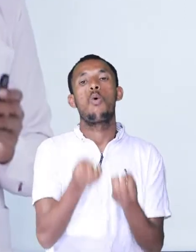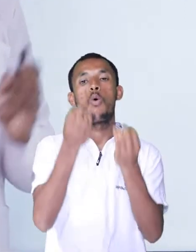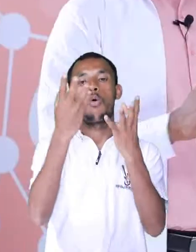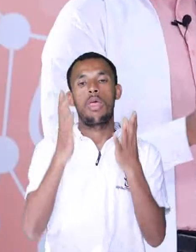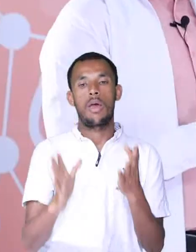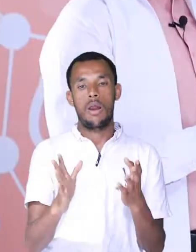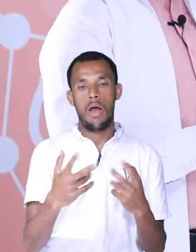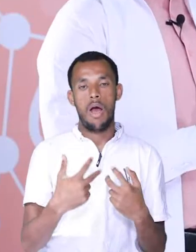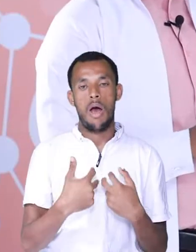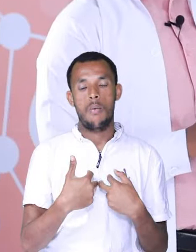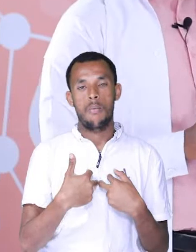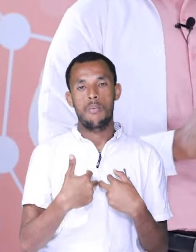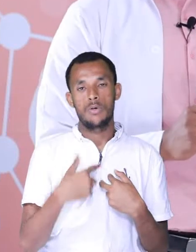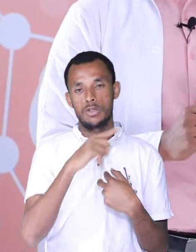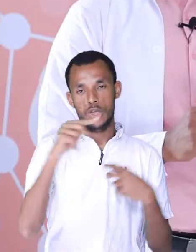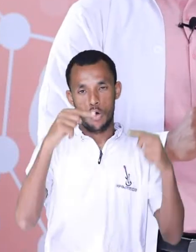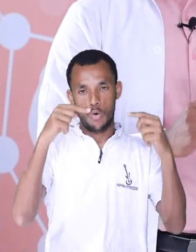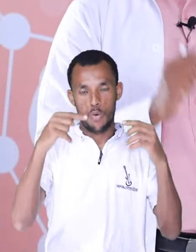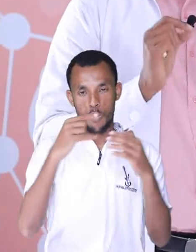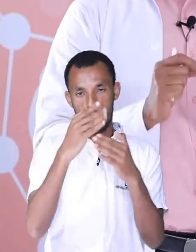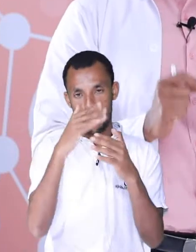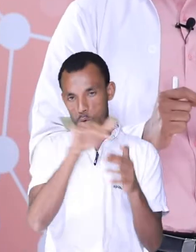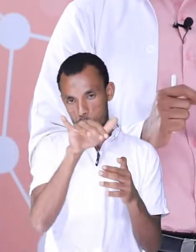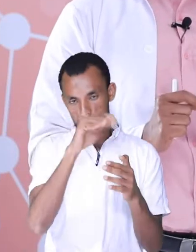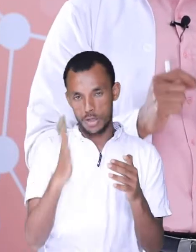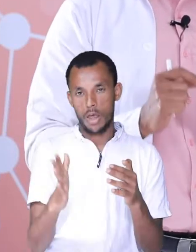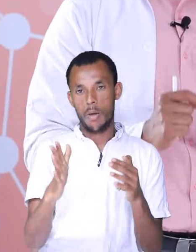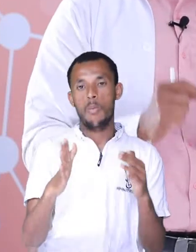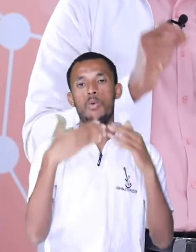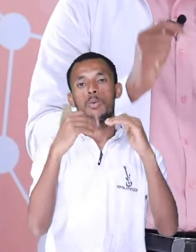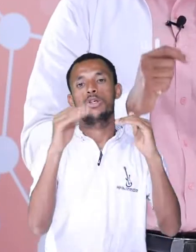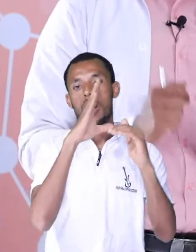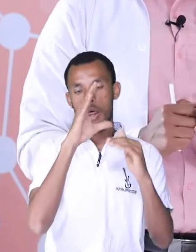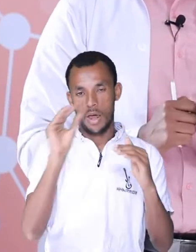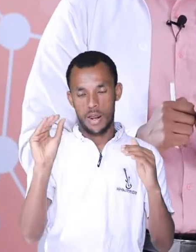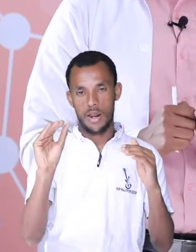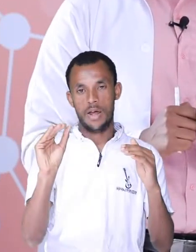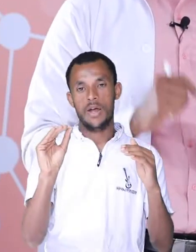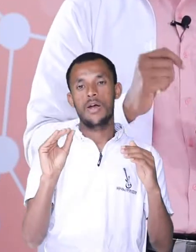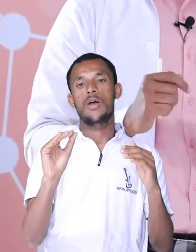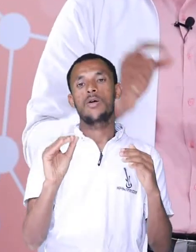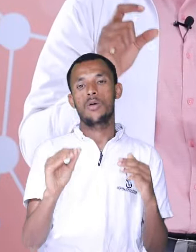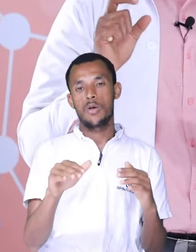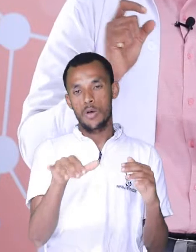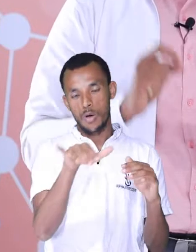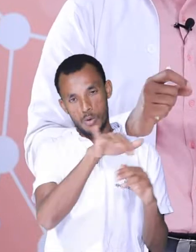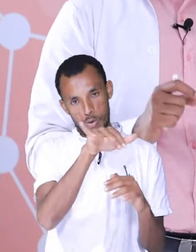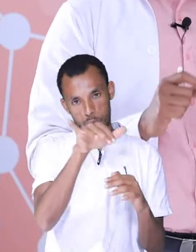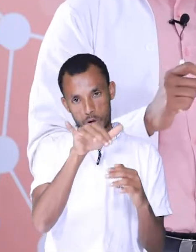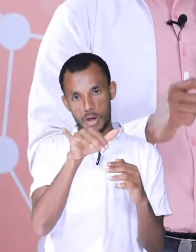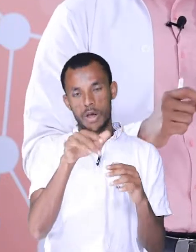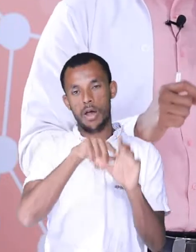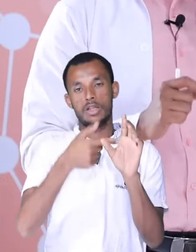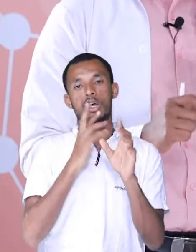have their corresponding sides are proportional and corresponding angles are congruent or